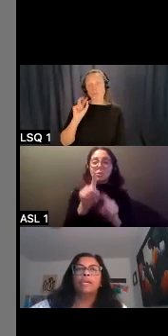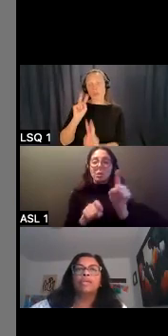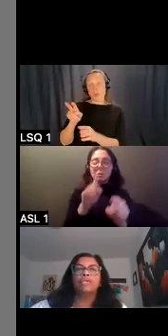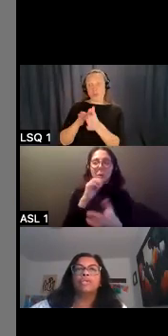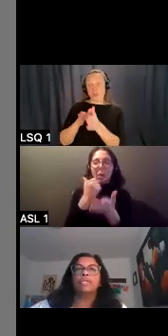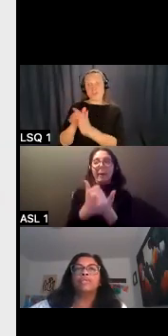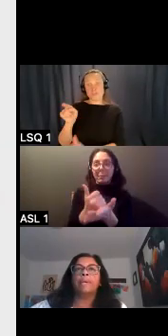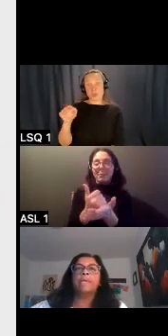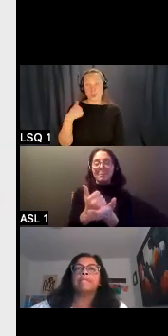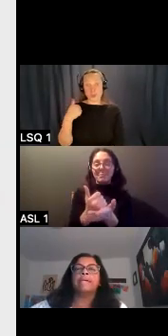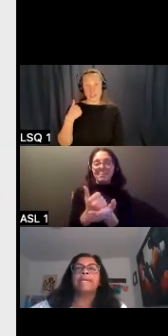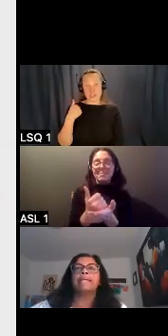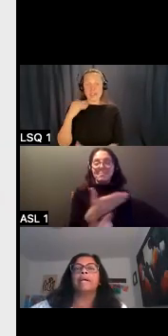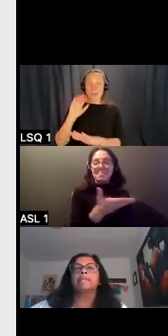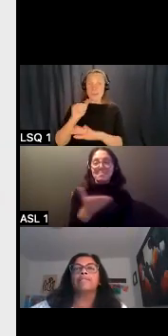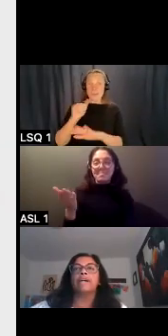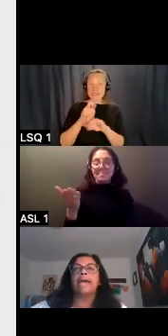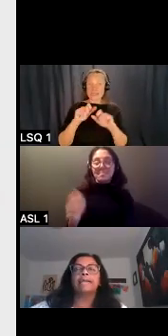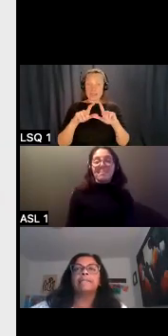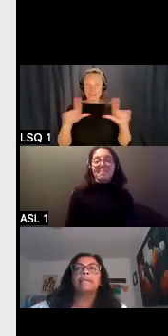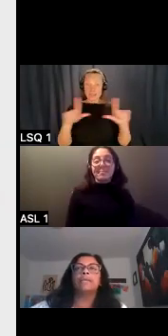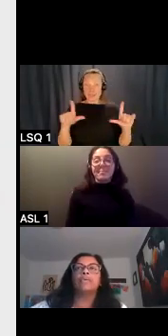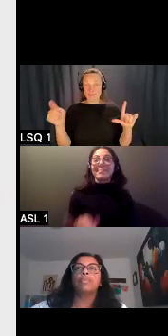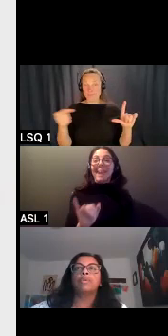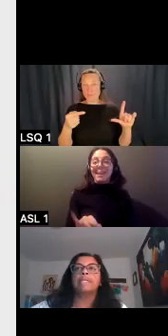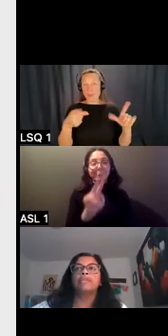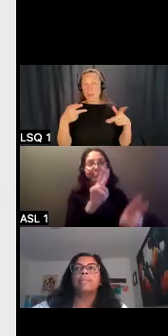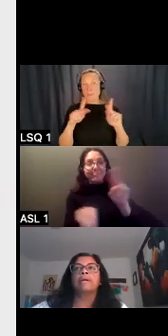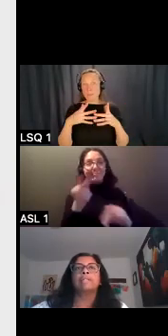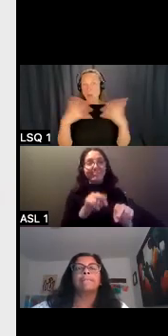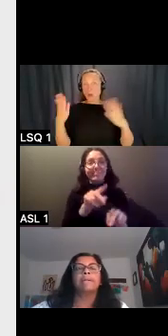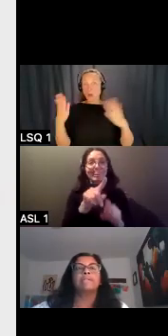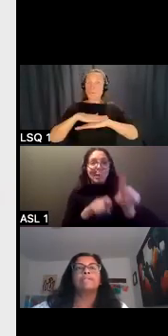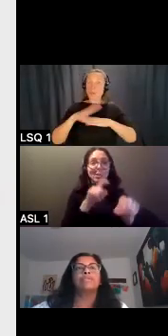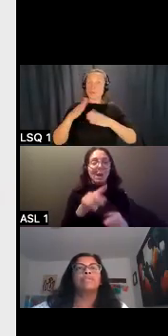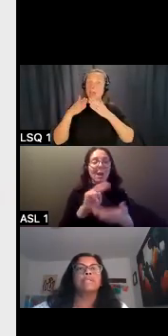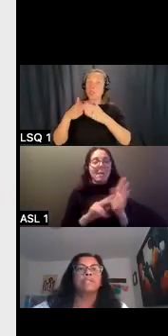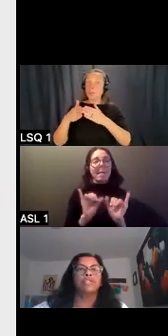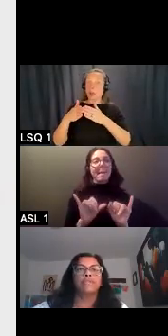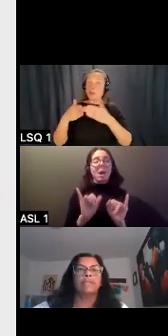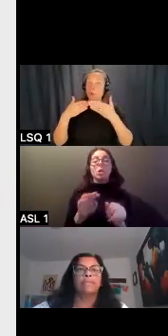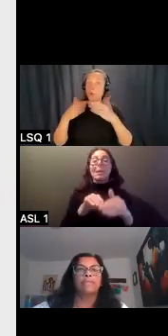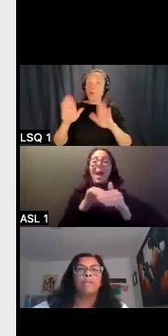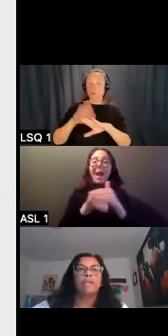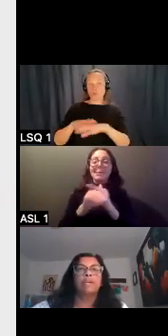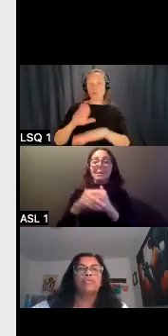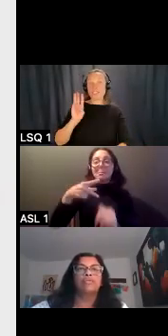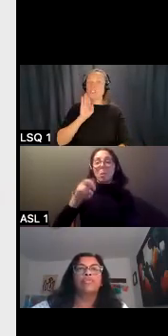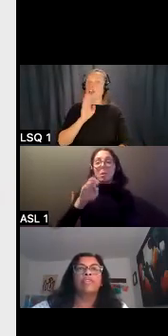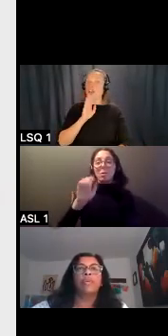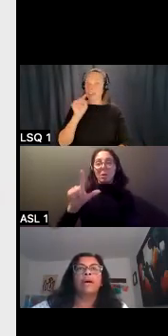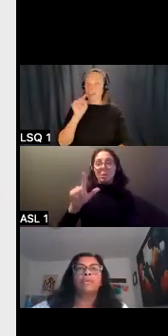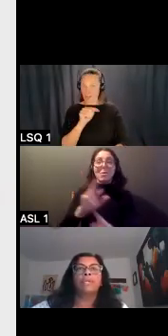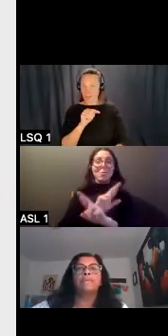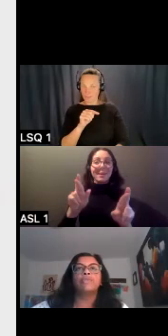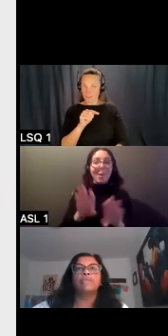useful. And this will permit you also to have access to the portal of request for the 6th of